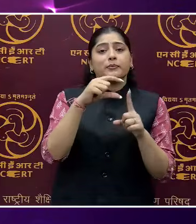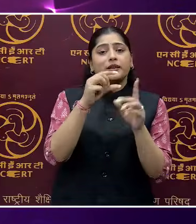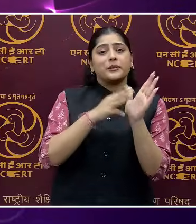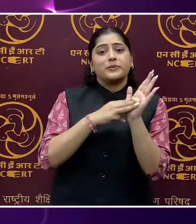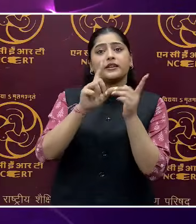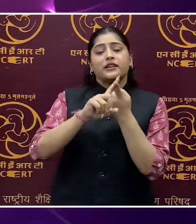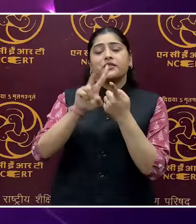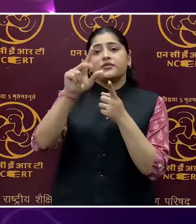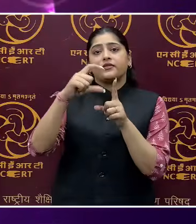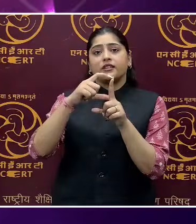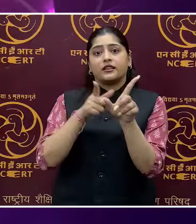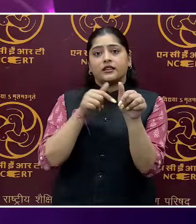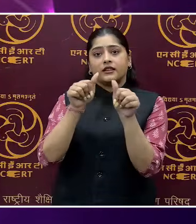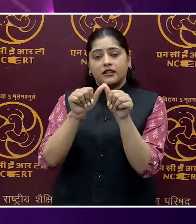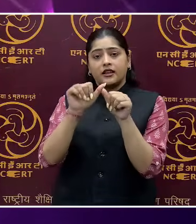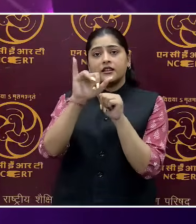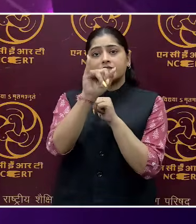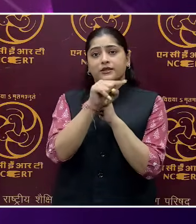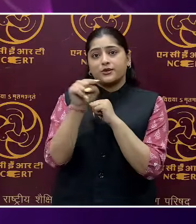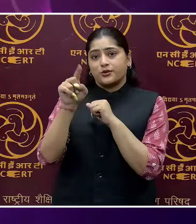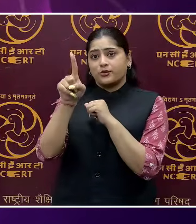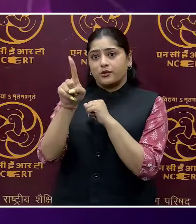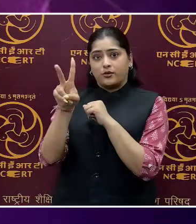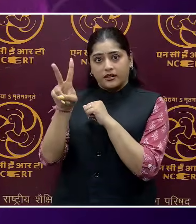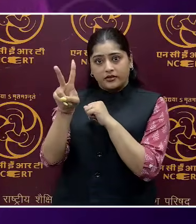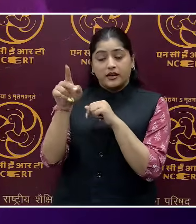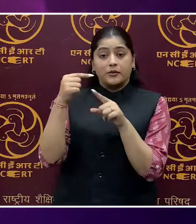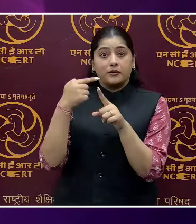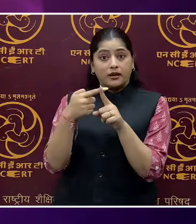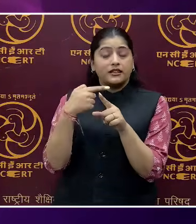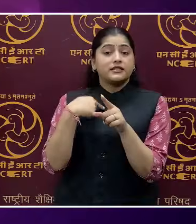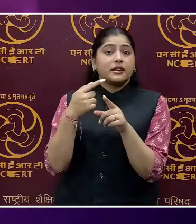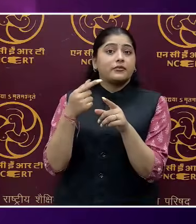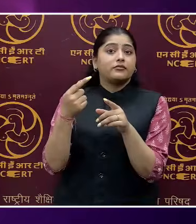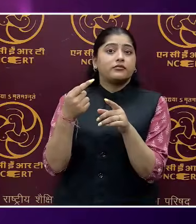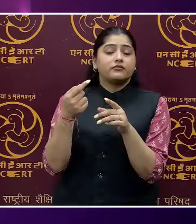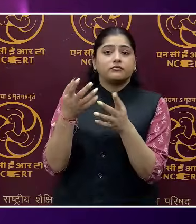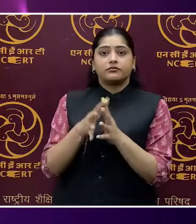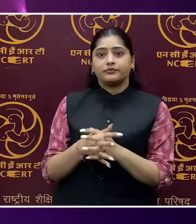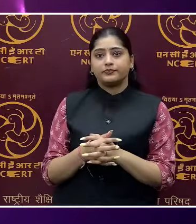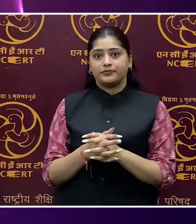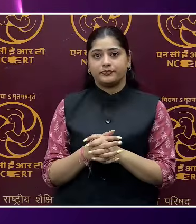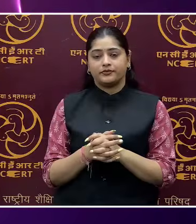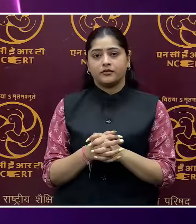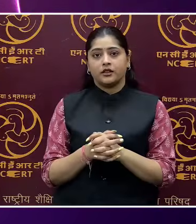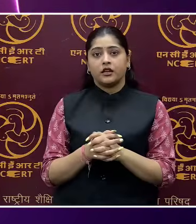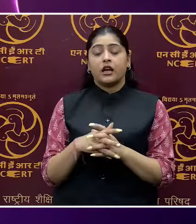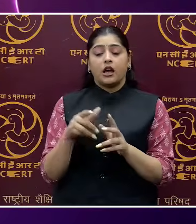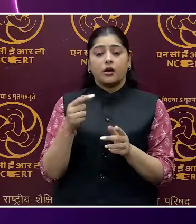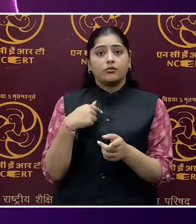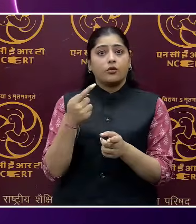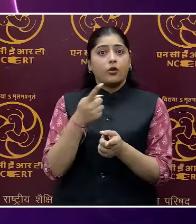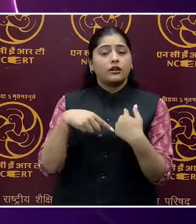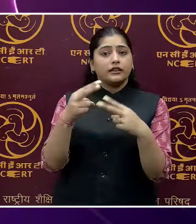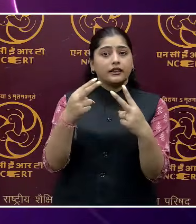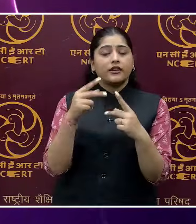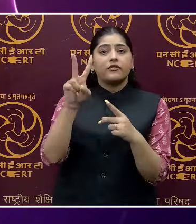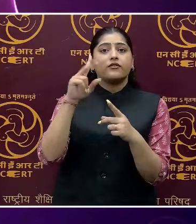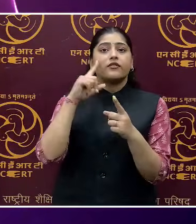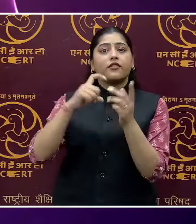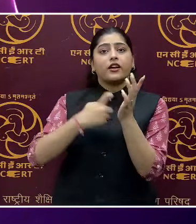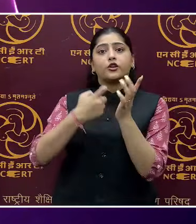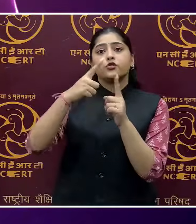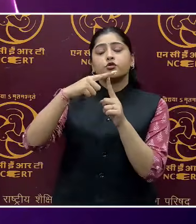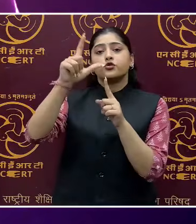on our official YouTube channels which are NCERT Official and NCERT PM eVidya class 6 to 12. This is our virtual lab session as it's